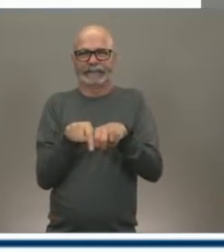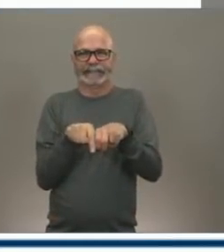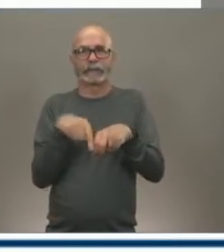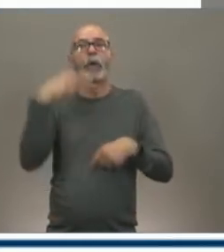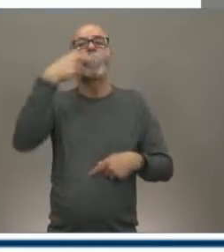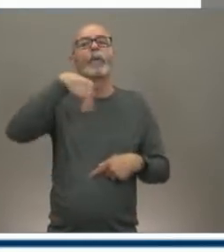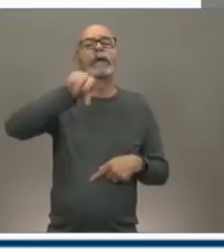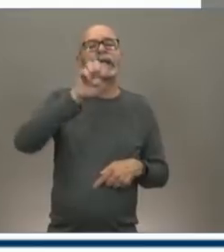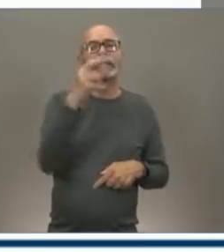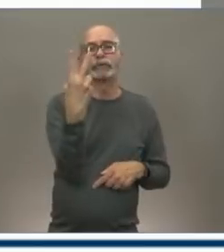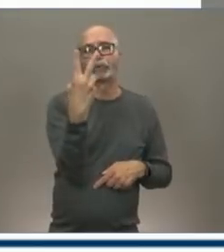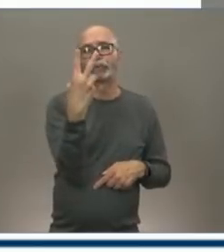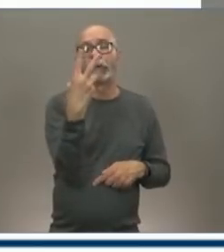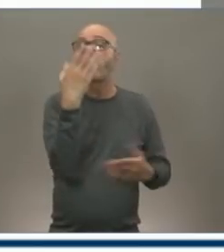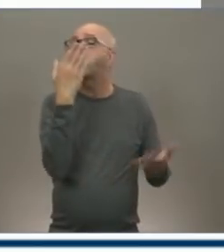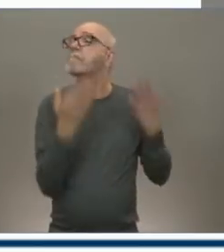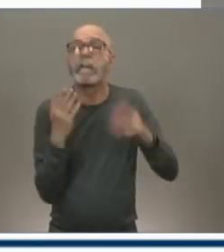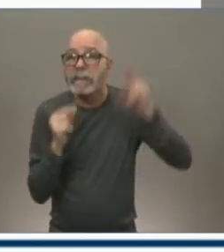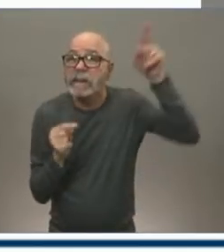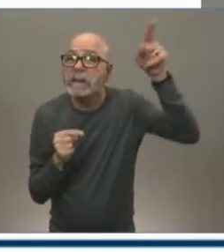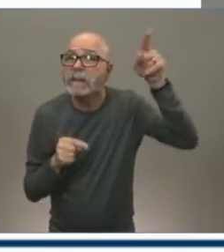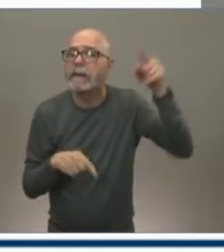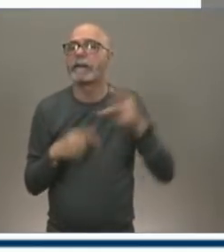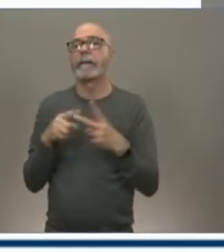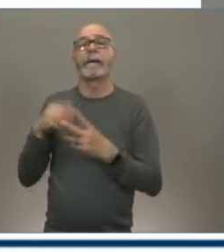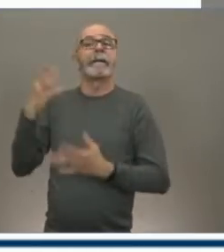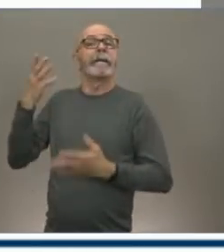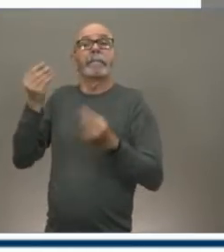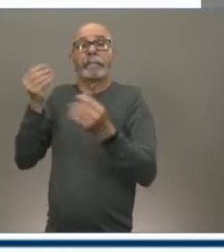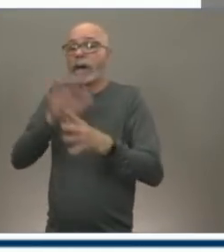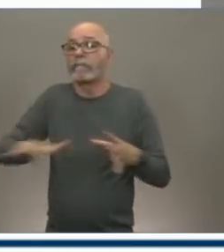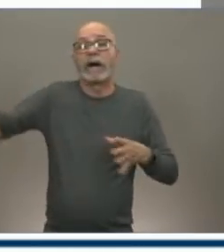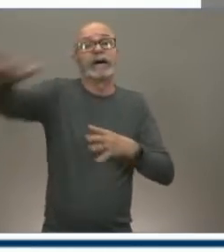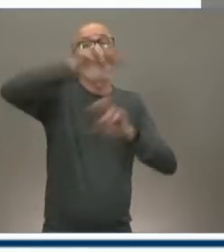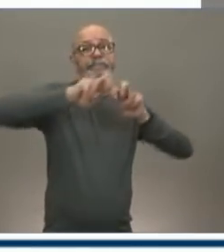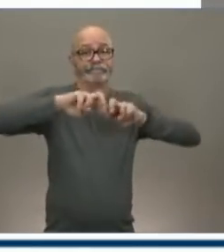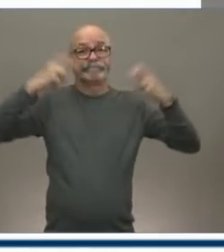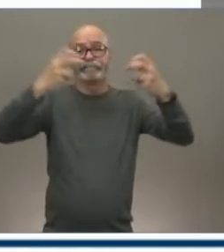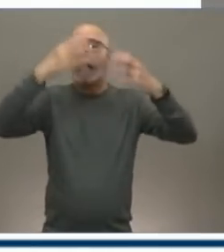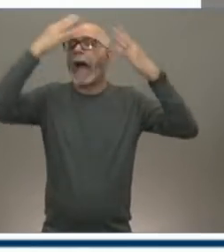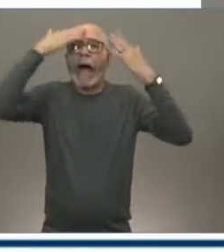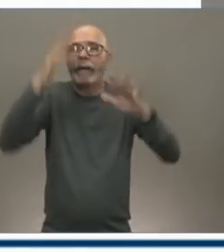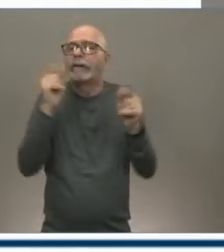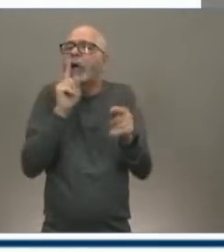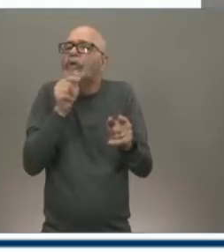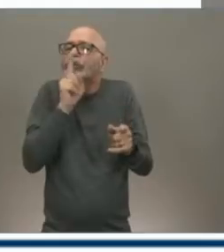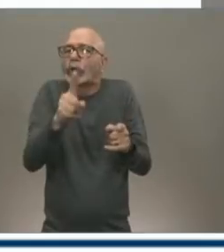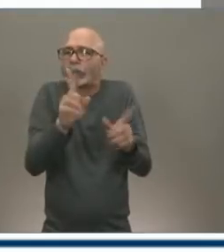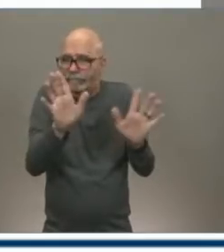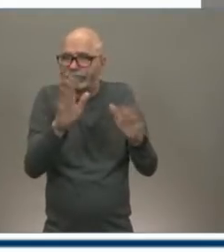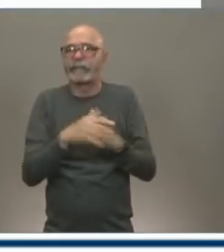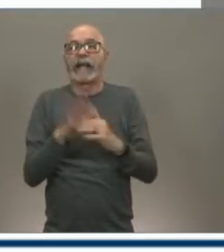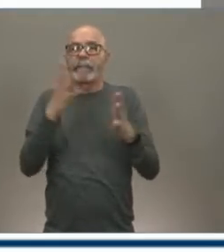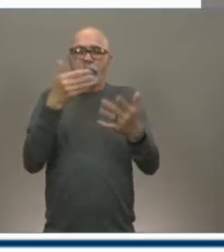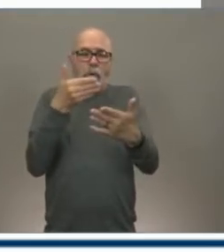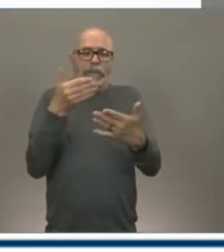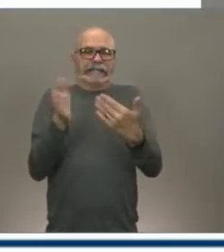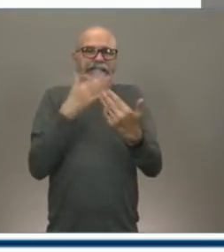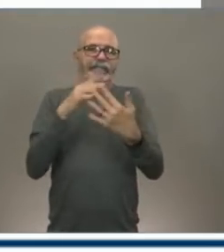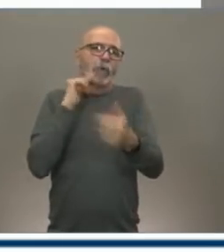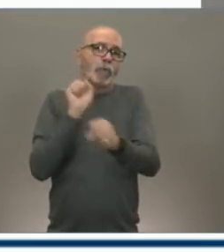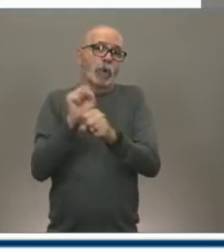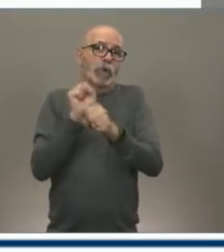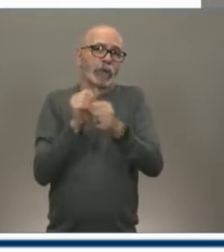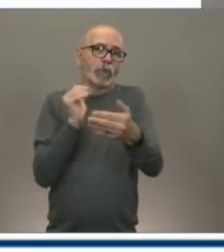our tertiary care medical teaching hospital, and the workers are very close by. As we get into January and